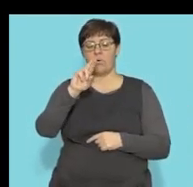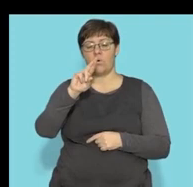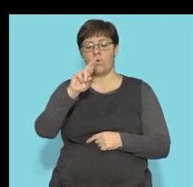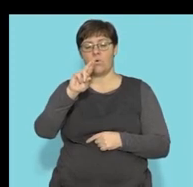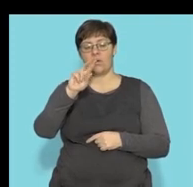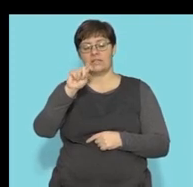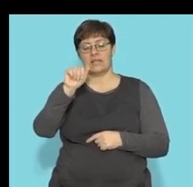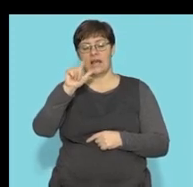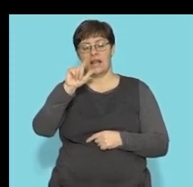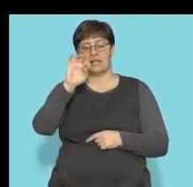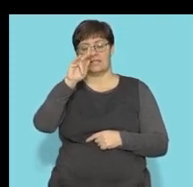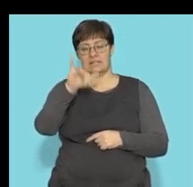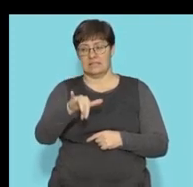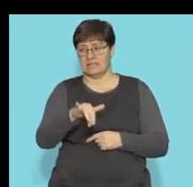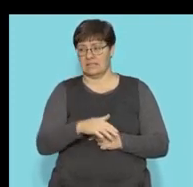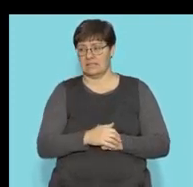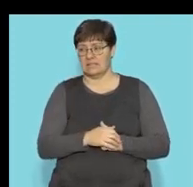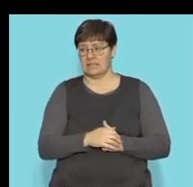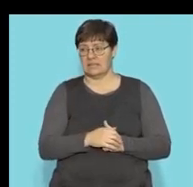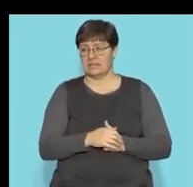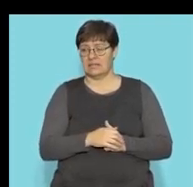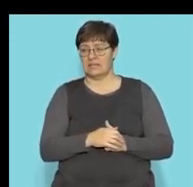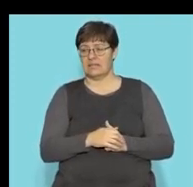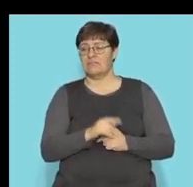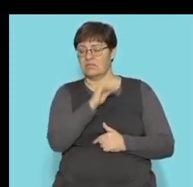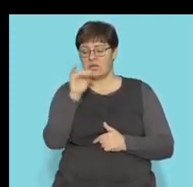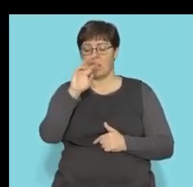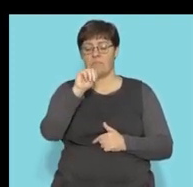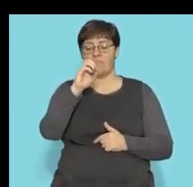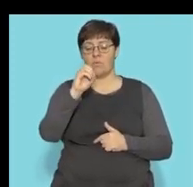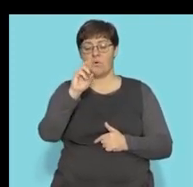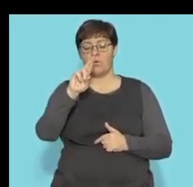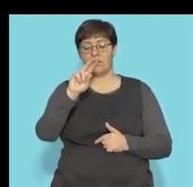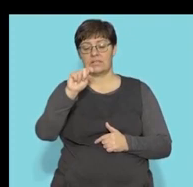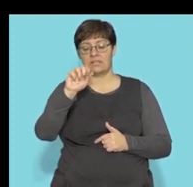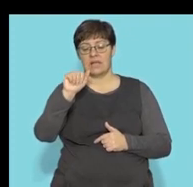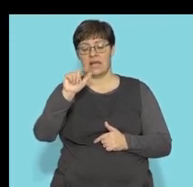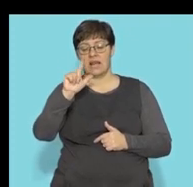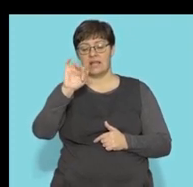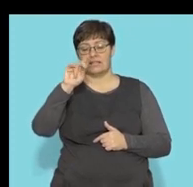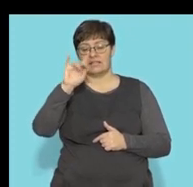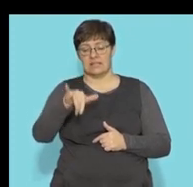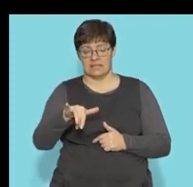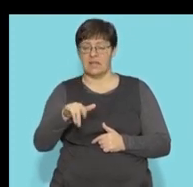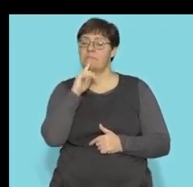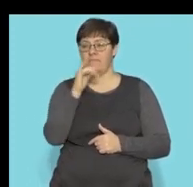mortality. And I'm going to check my spelling, mortality. I'm happy with that